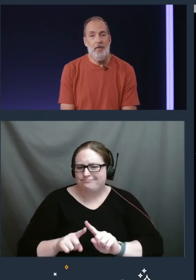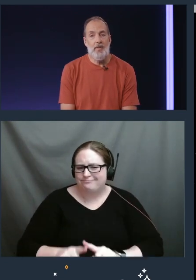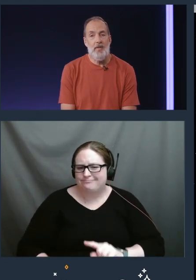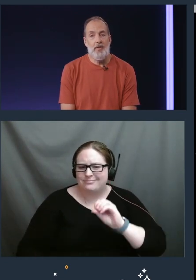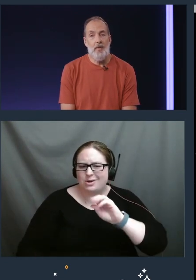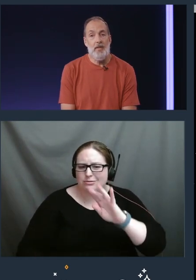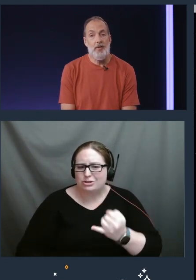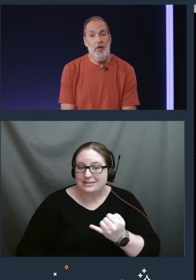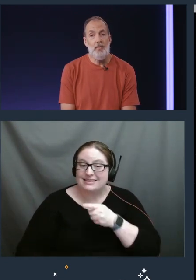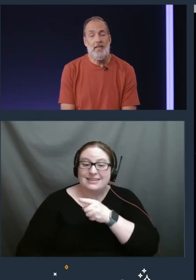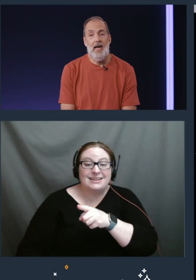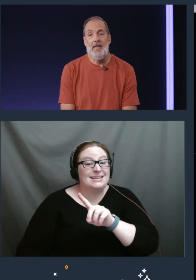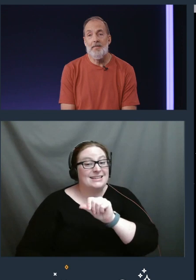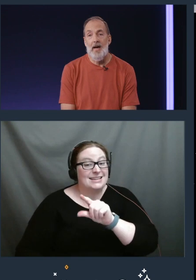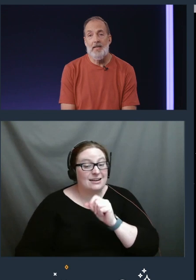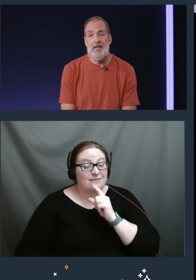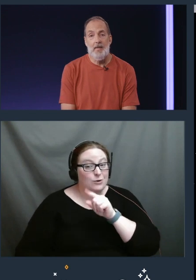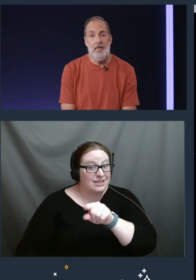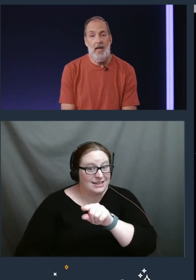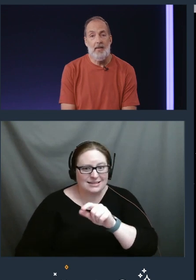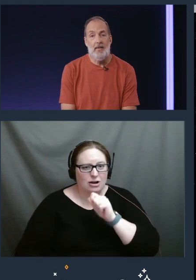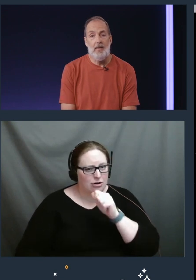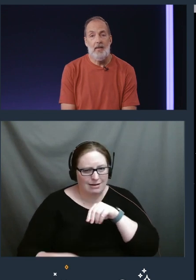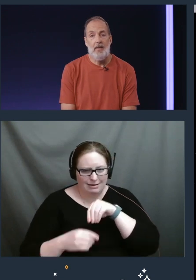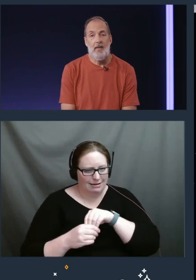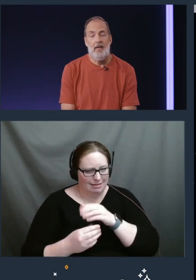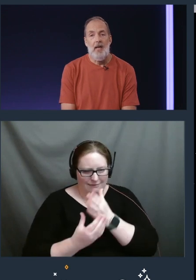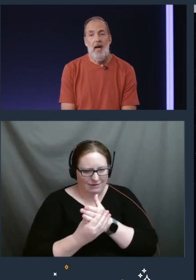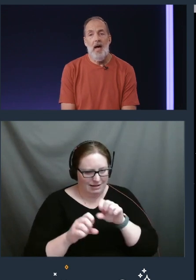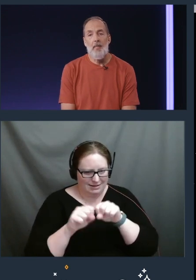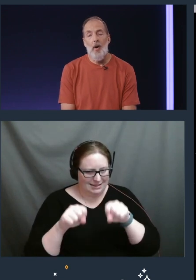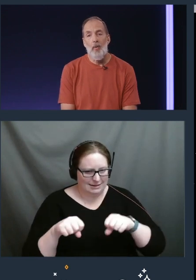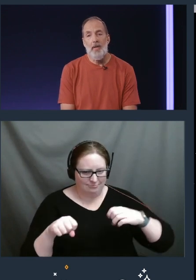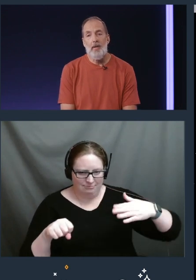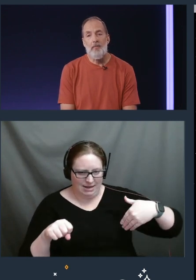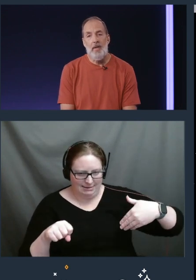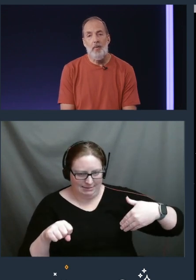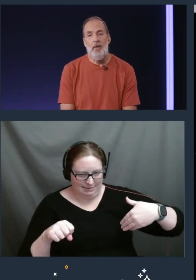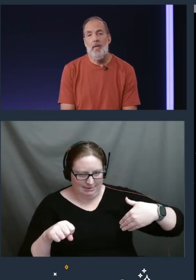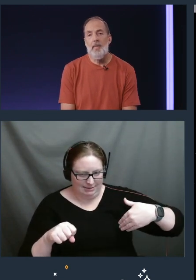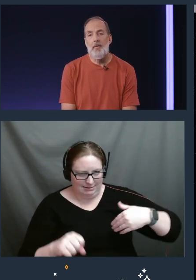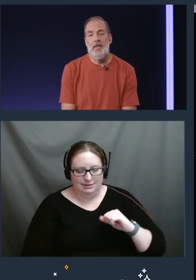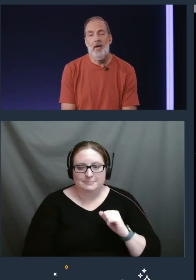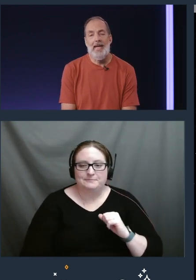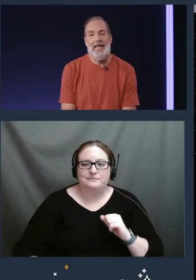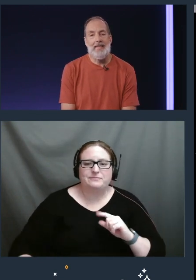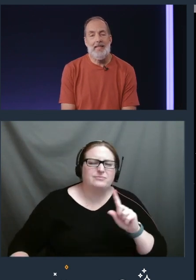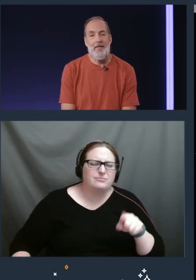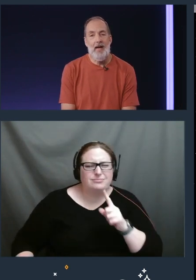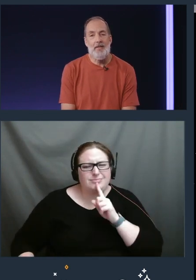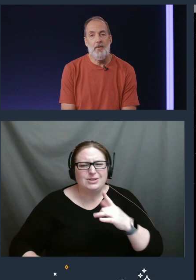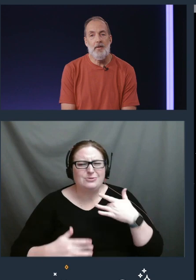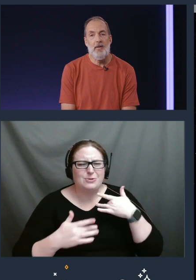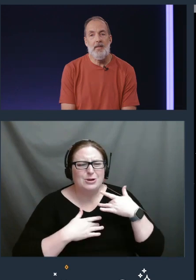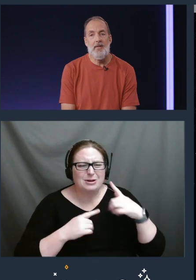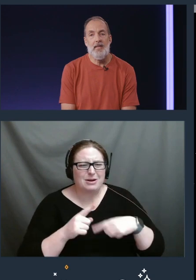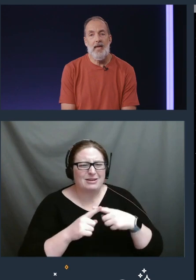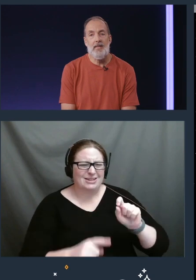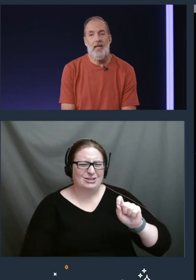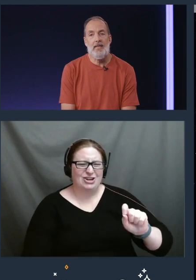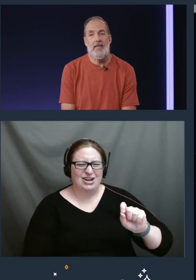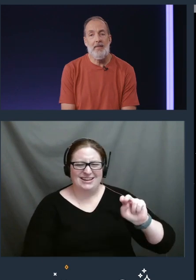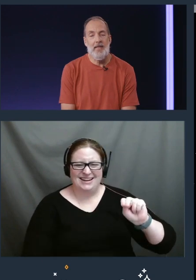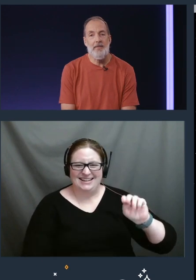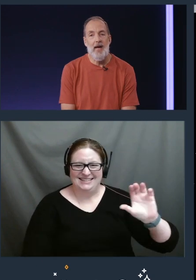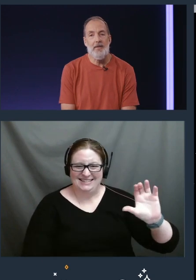data portion of these objects, don't reside in the file system yet. I'm only really worried about the .nc files or the